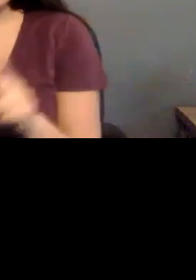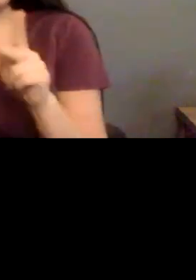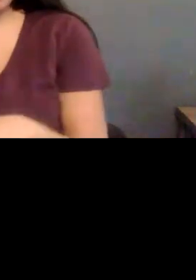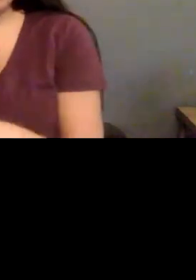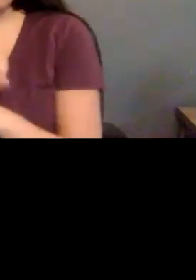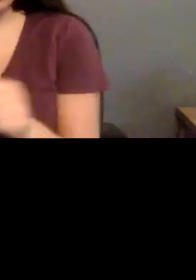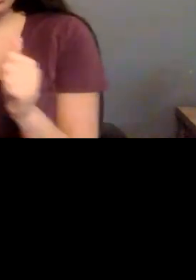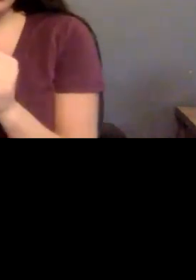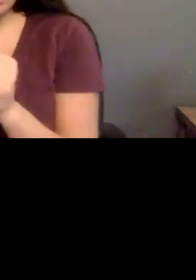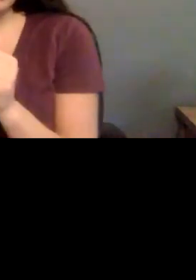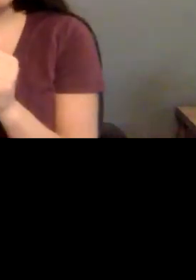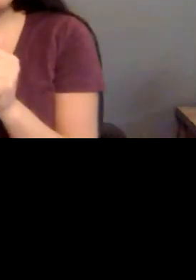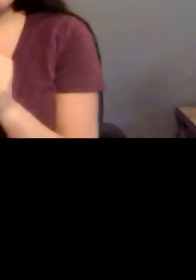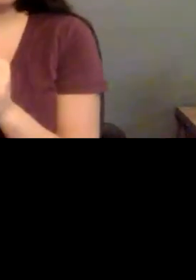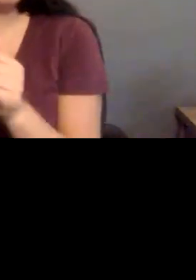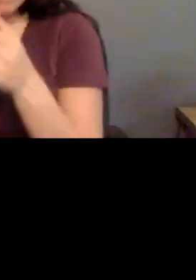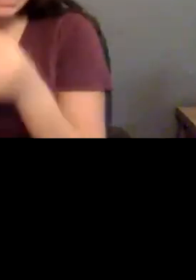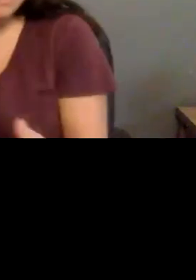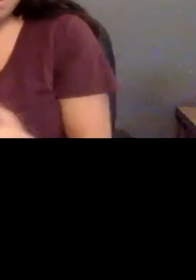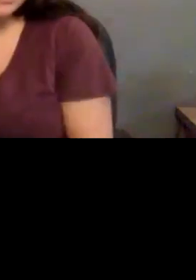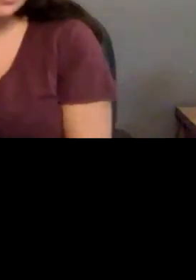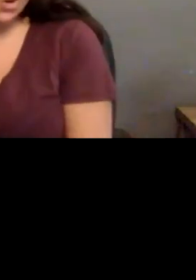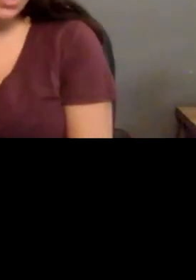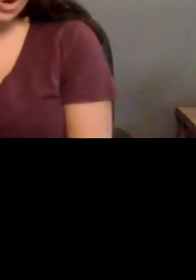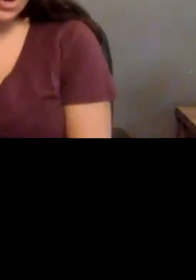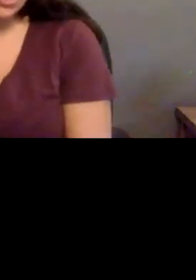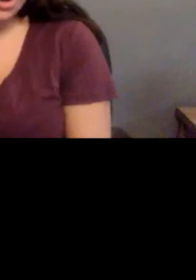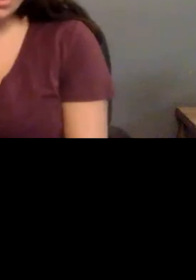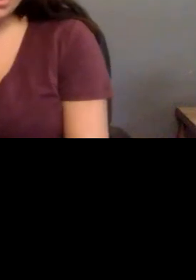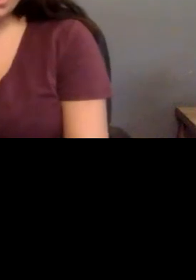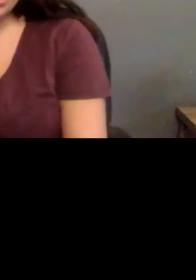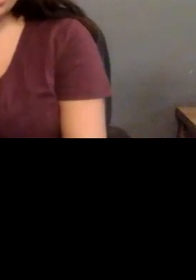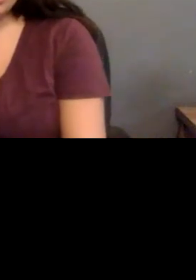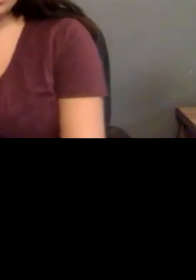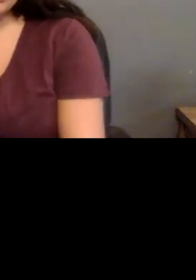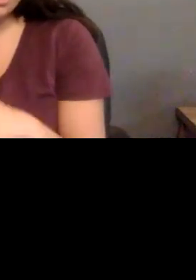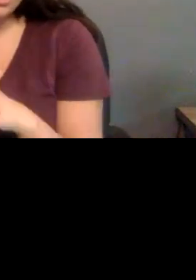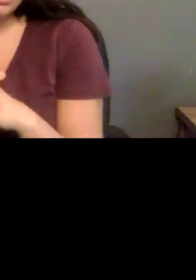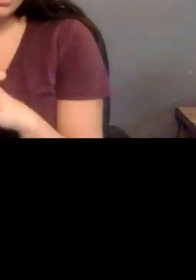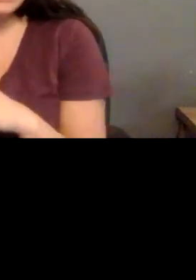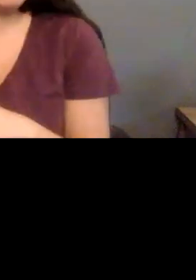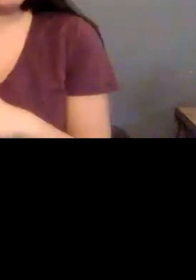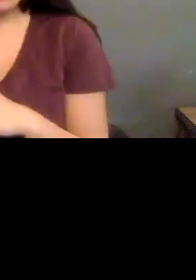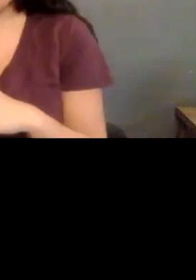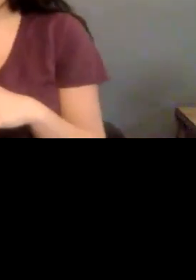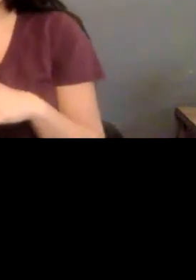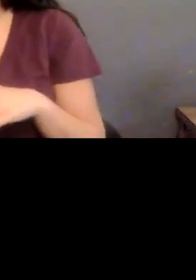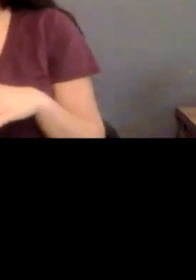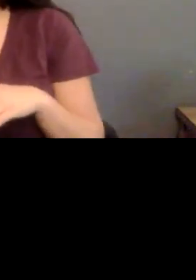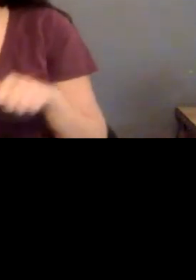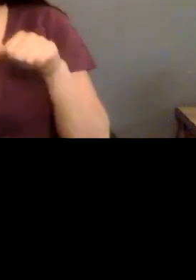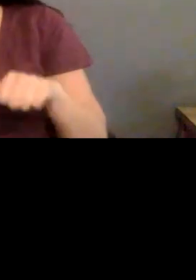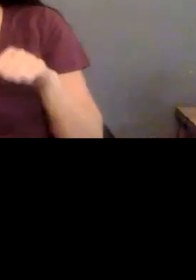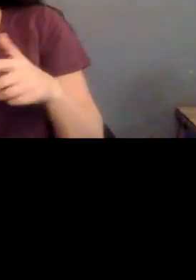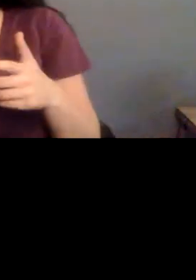with people with psychotic disorders, who often are very reluctant to seek